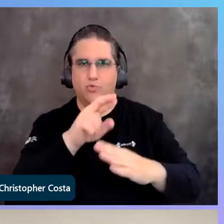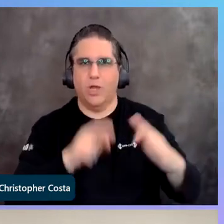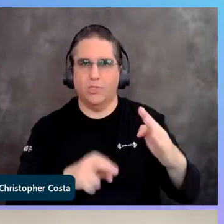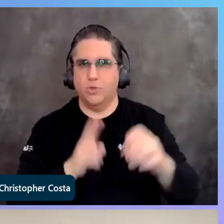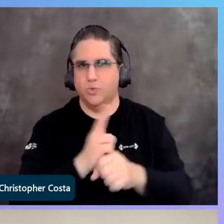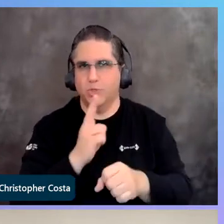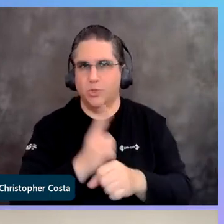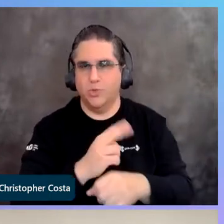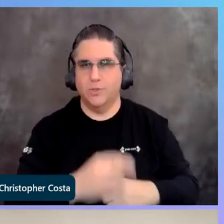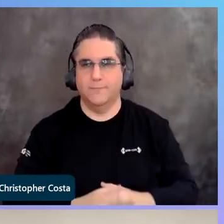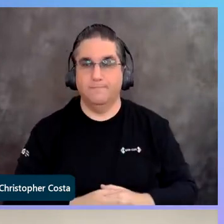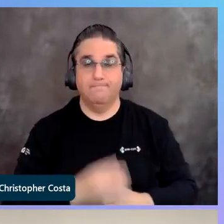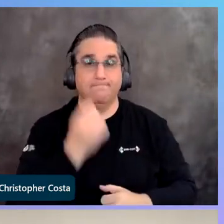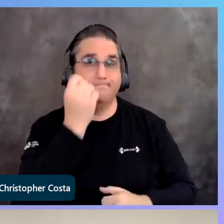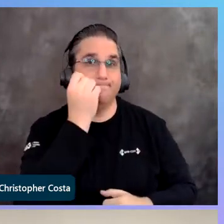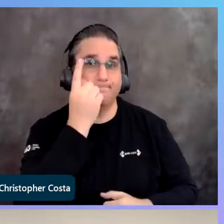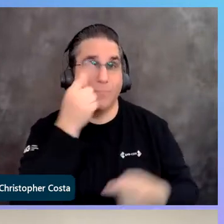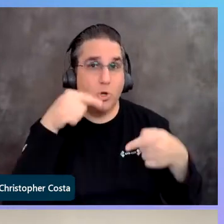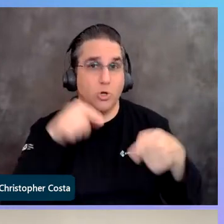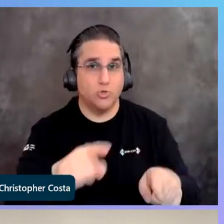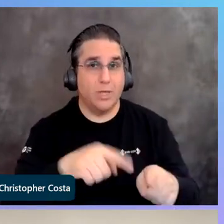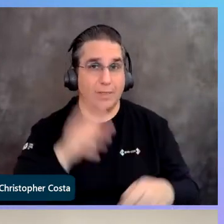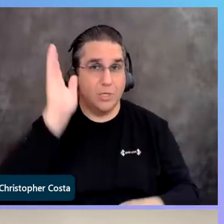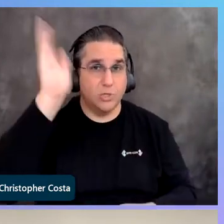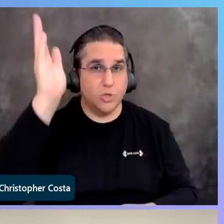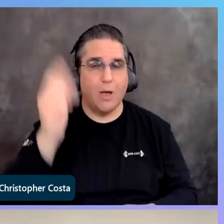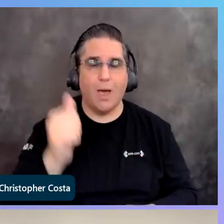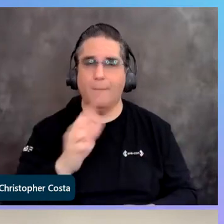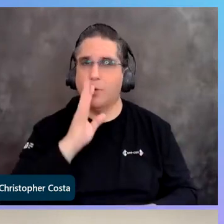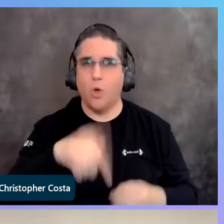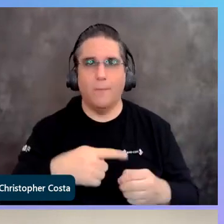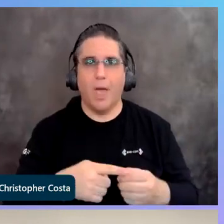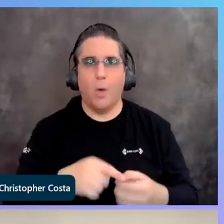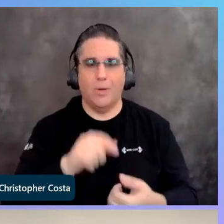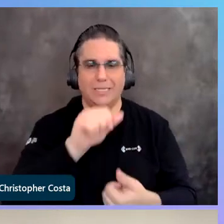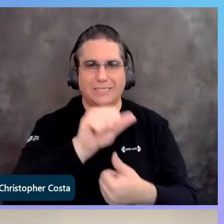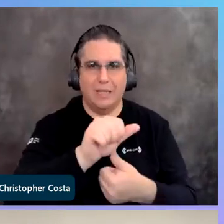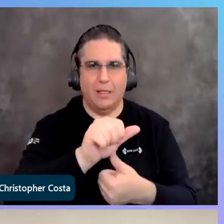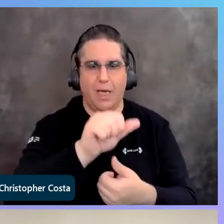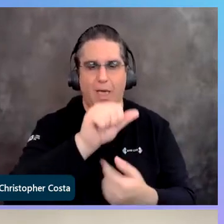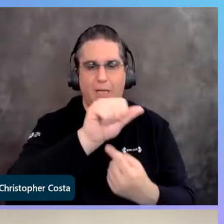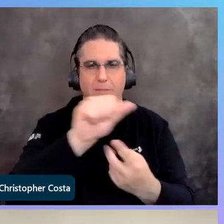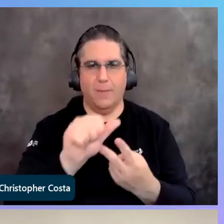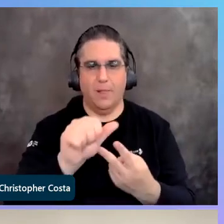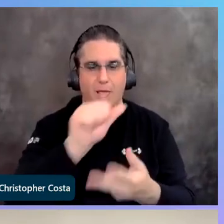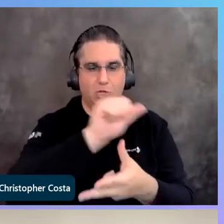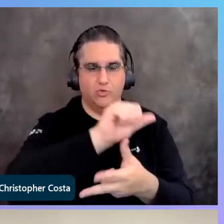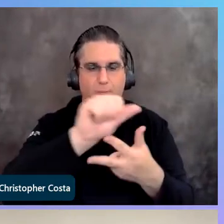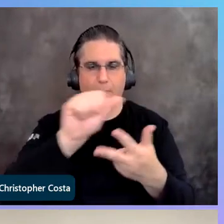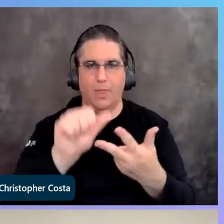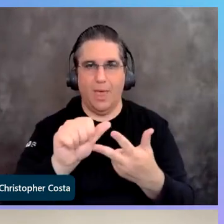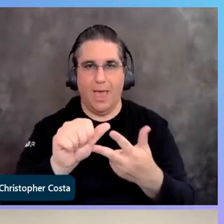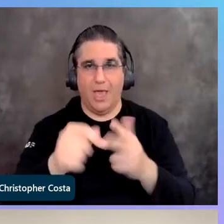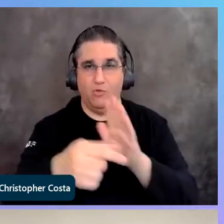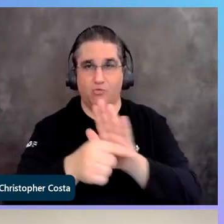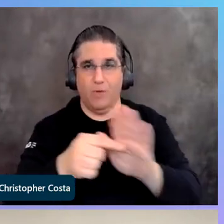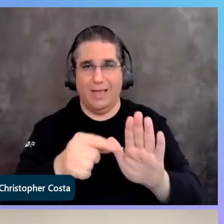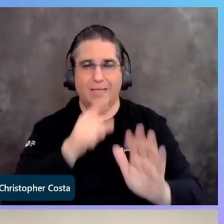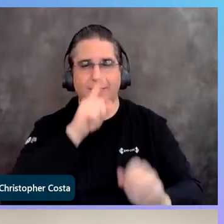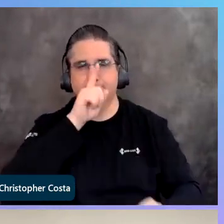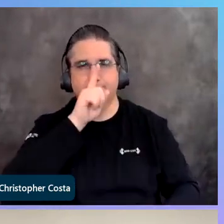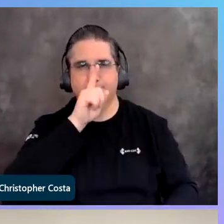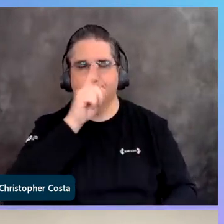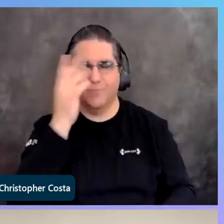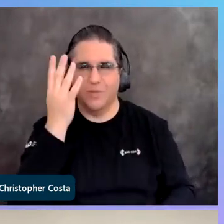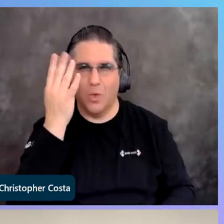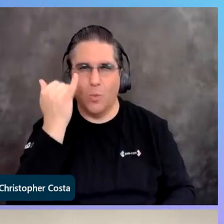talk, I'm not going to mention single A, double A, or triple A ratings. The reason why is because it's easier to